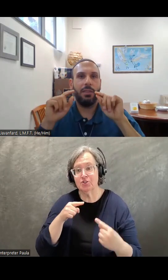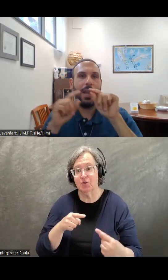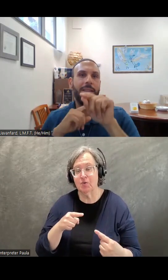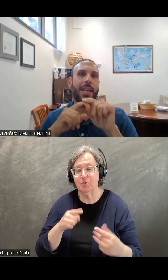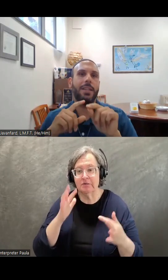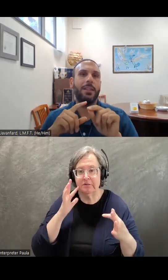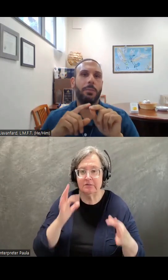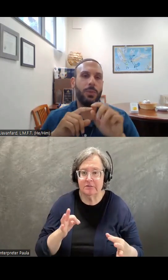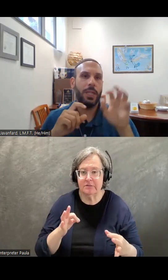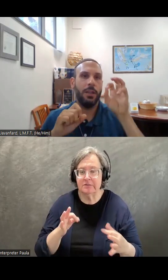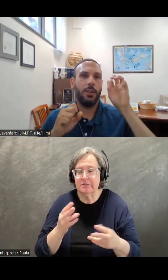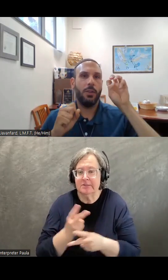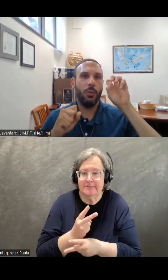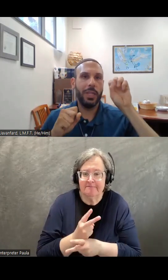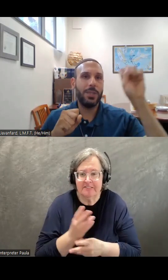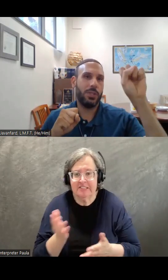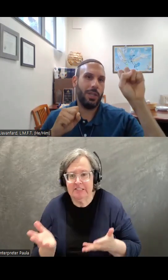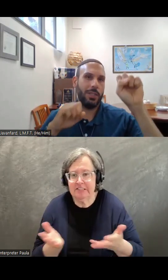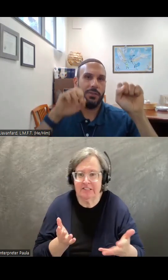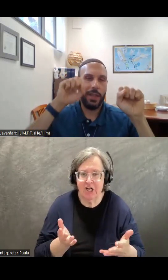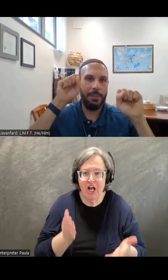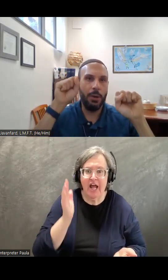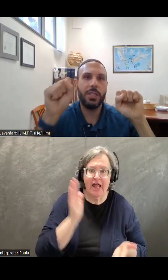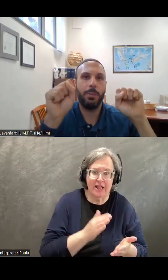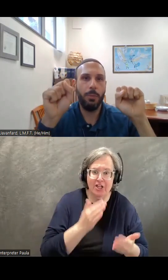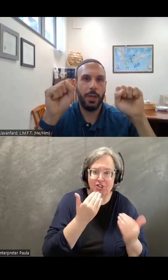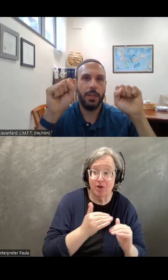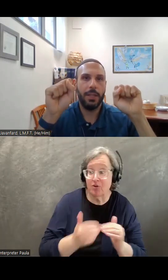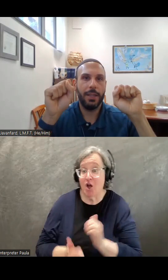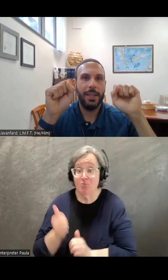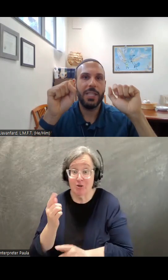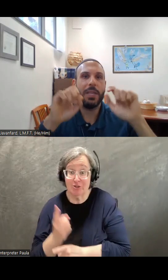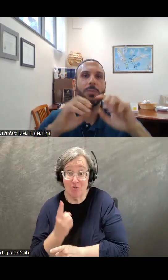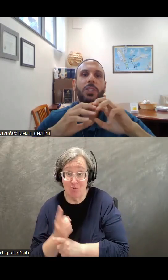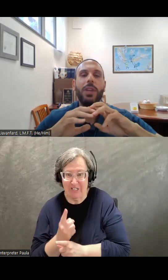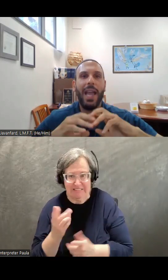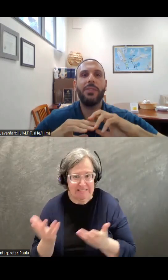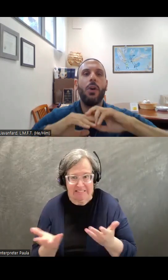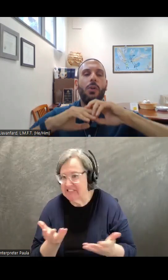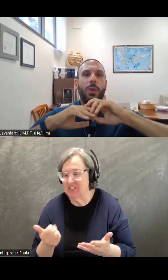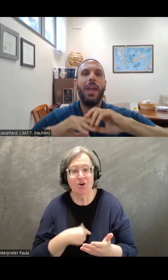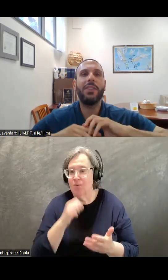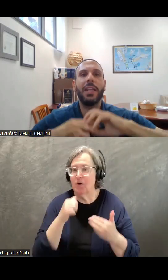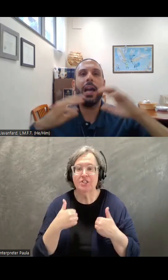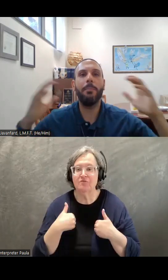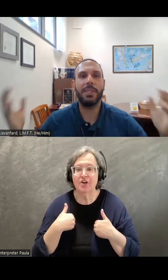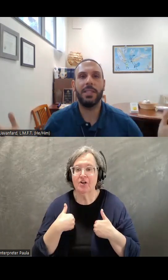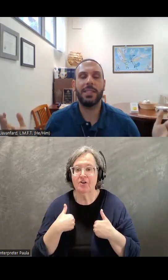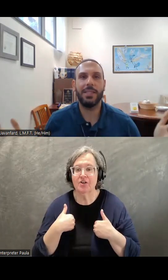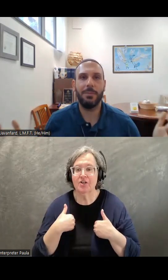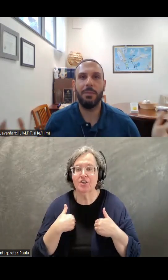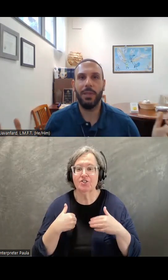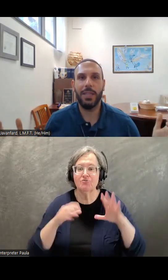and threading that needle between least restrictive and most appropriate is because we don't have an